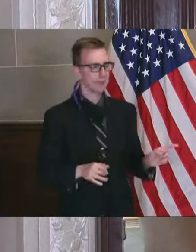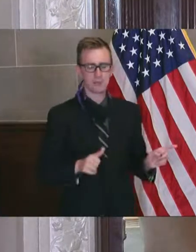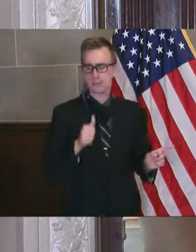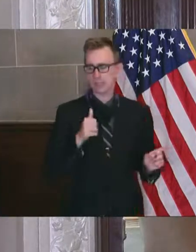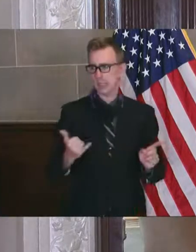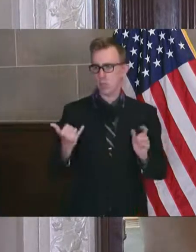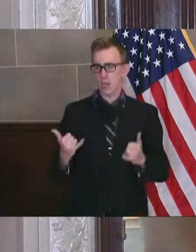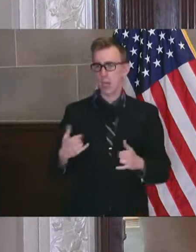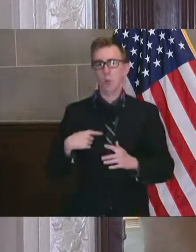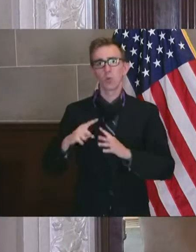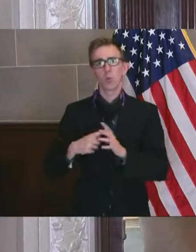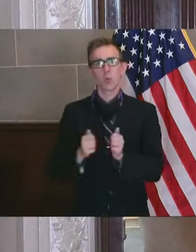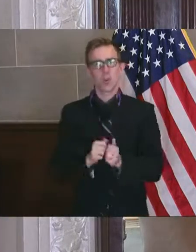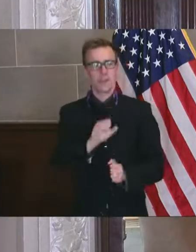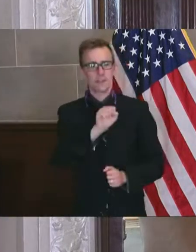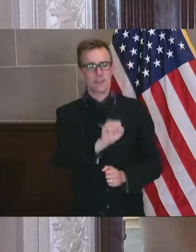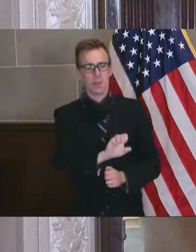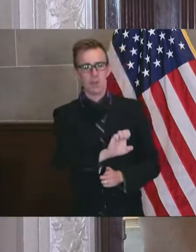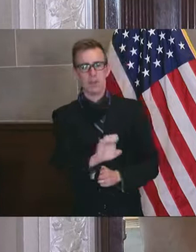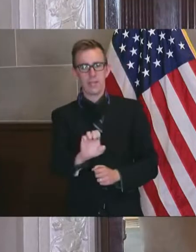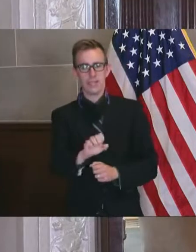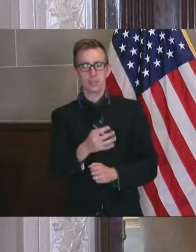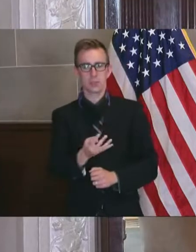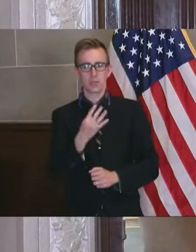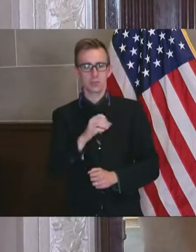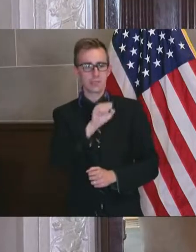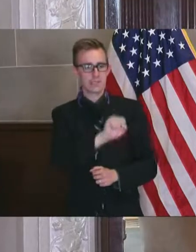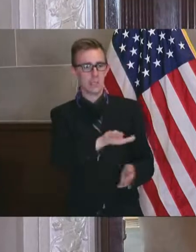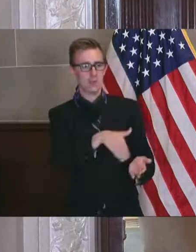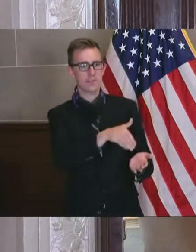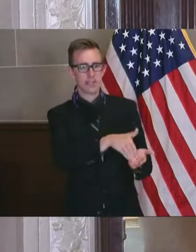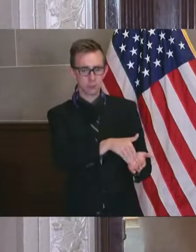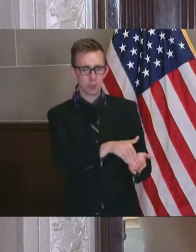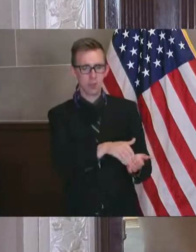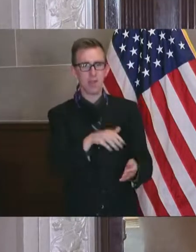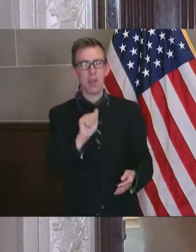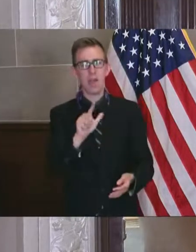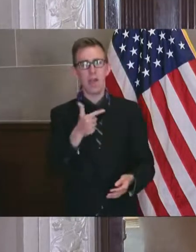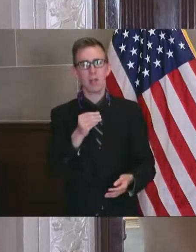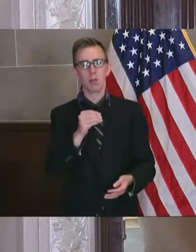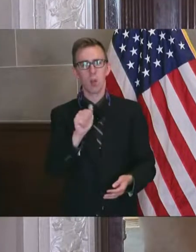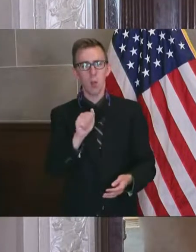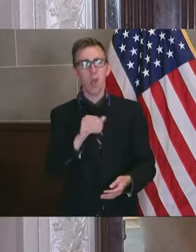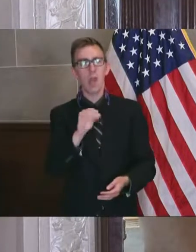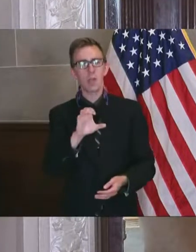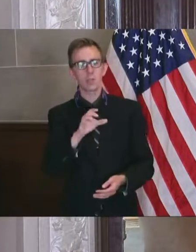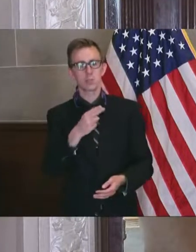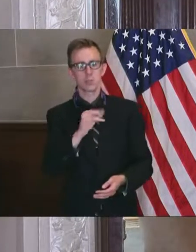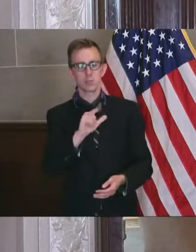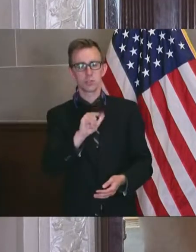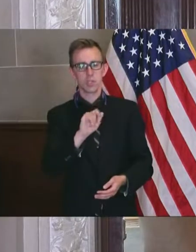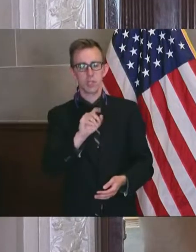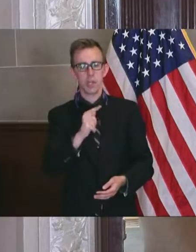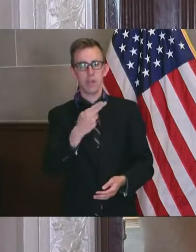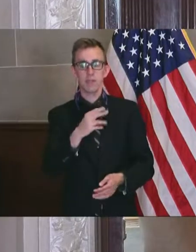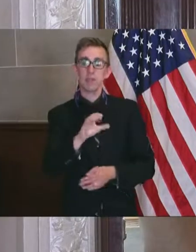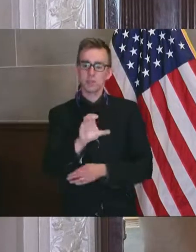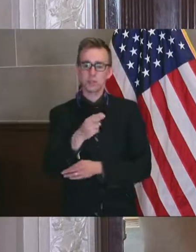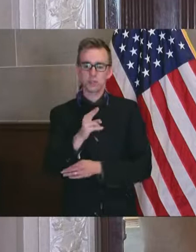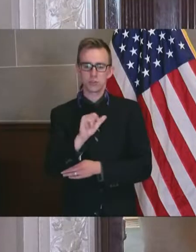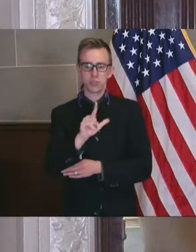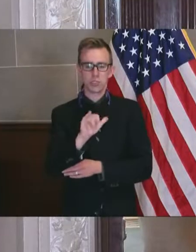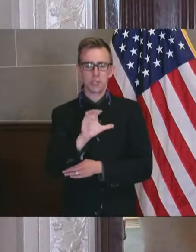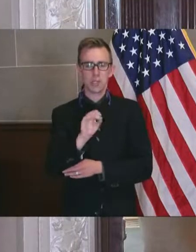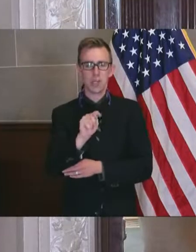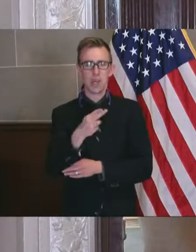with Southeast Correctional, South Central Correctional, Algoa, and Chillicothe next week. I have a team back at the